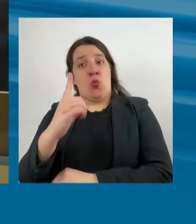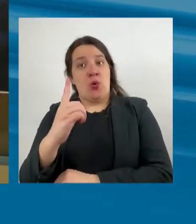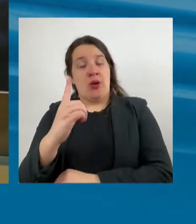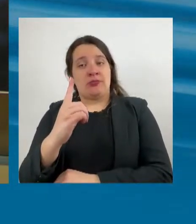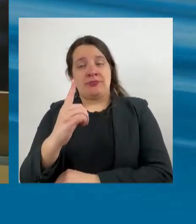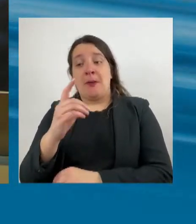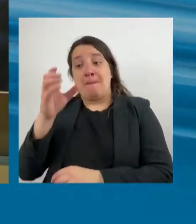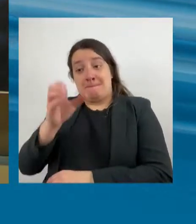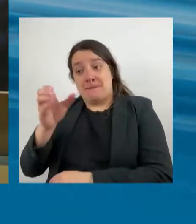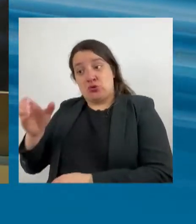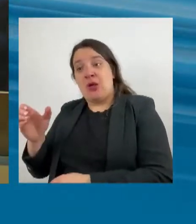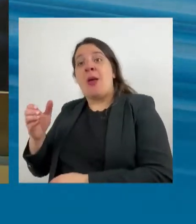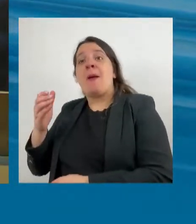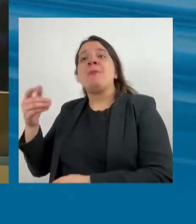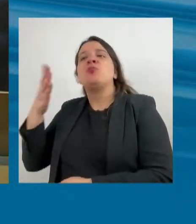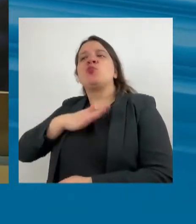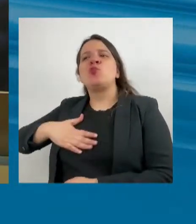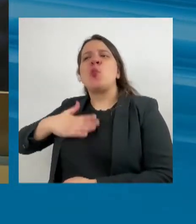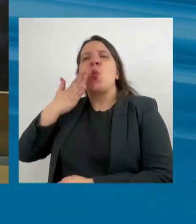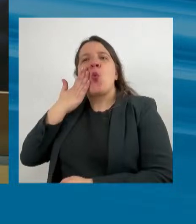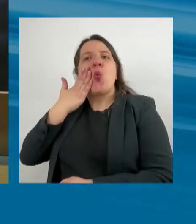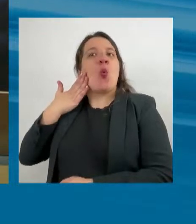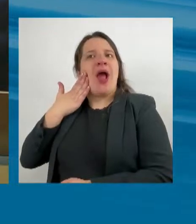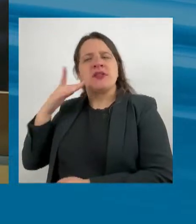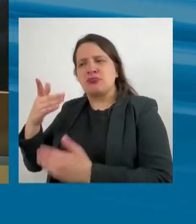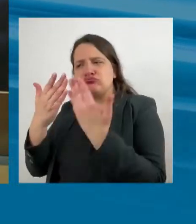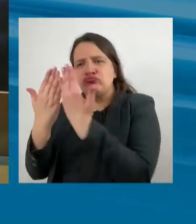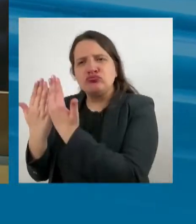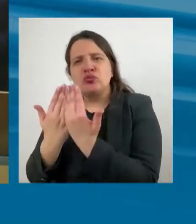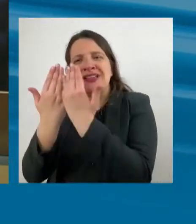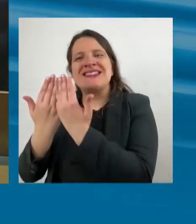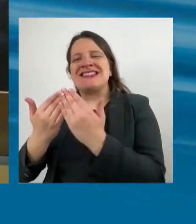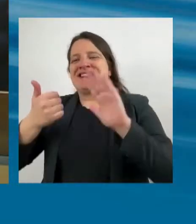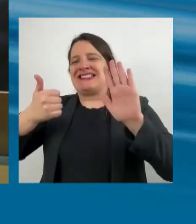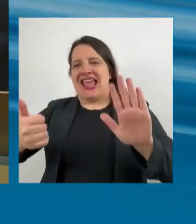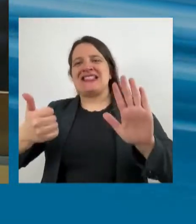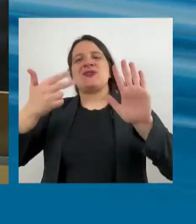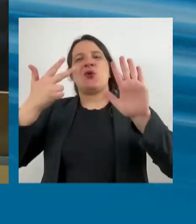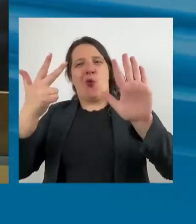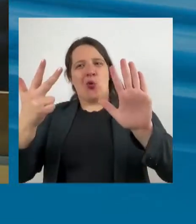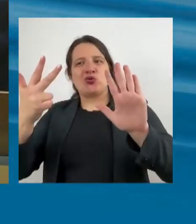percentage of white students in public